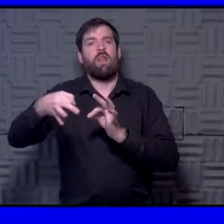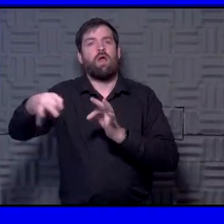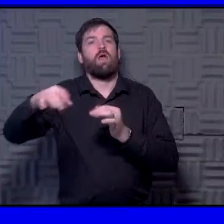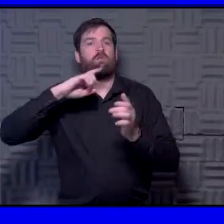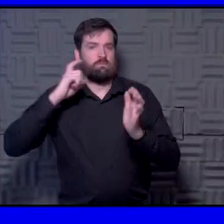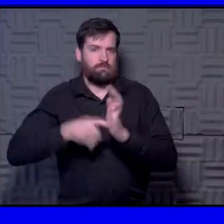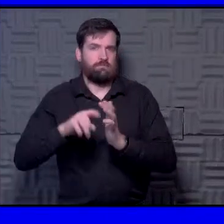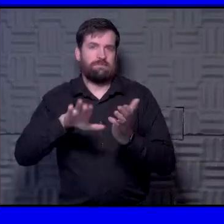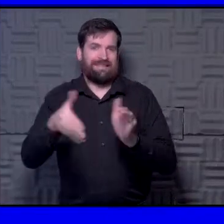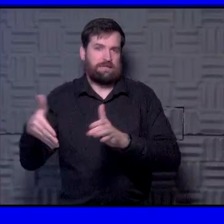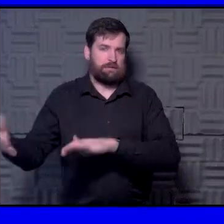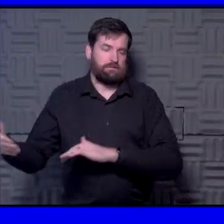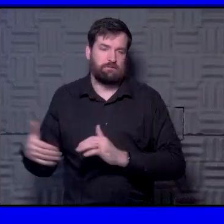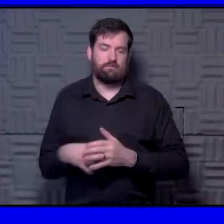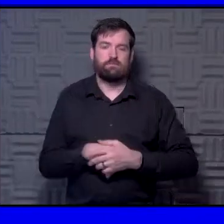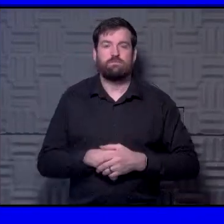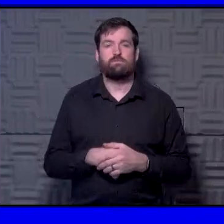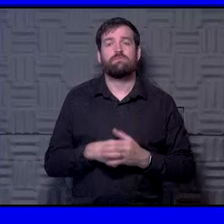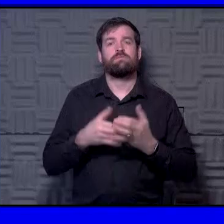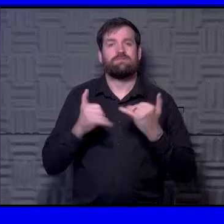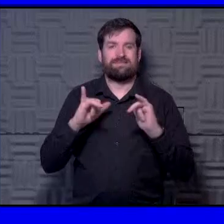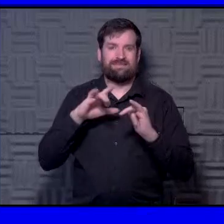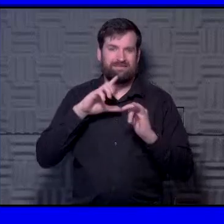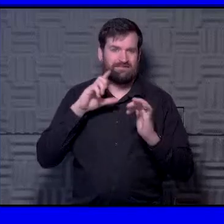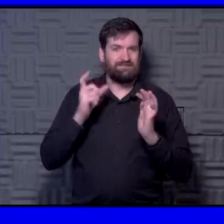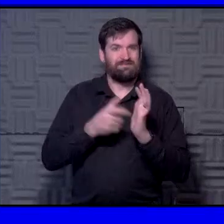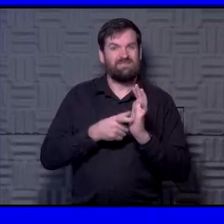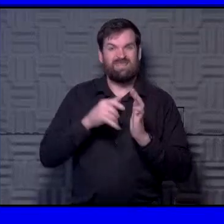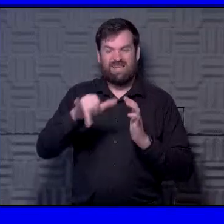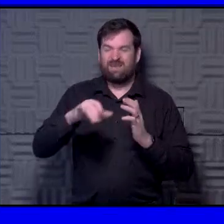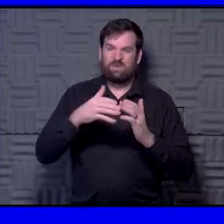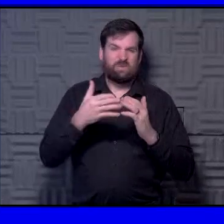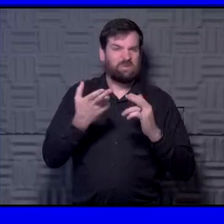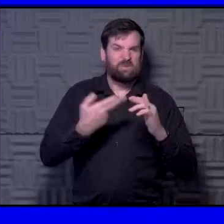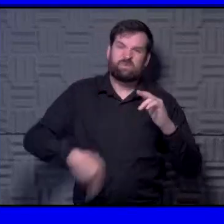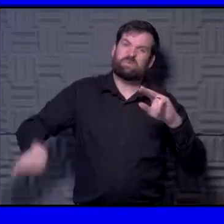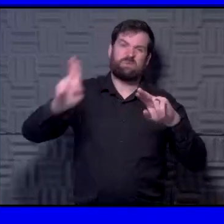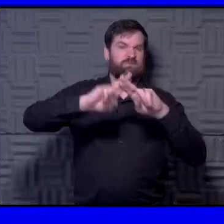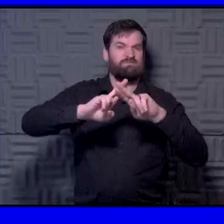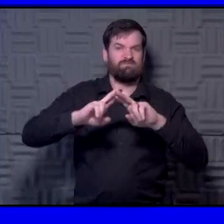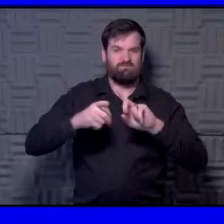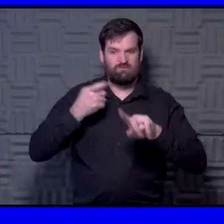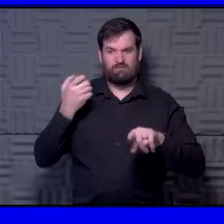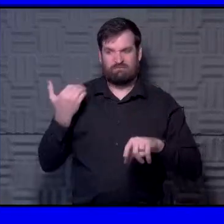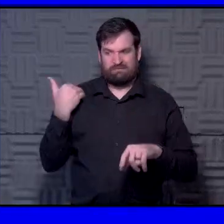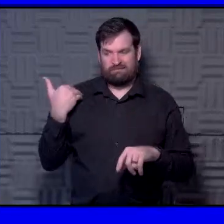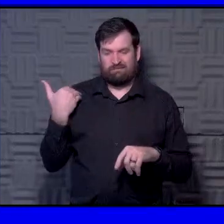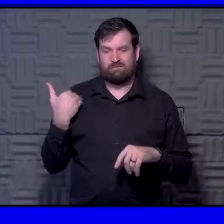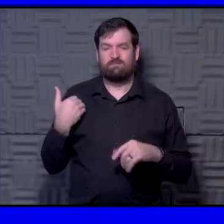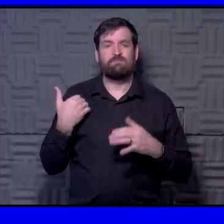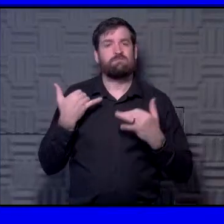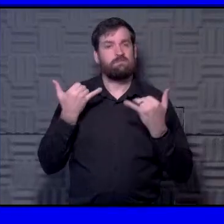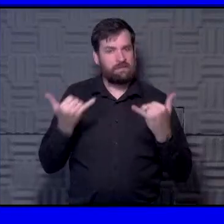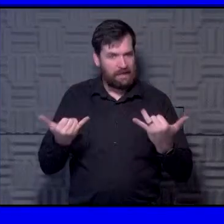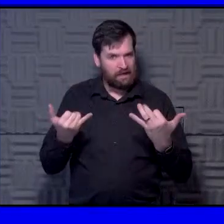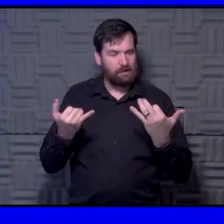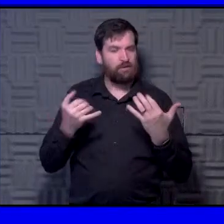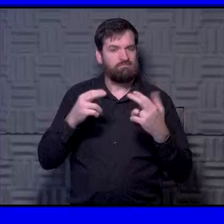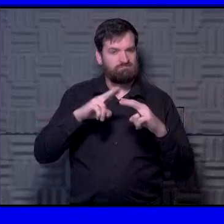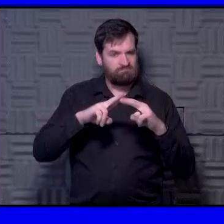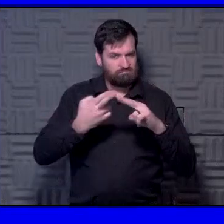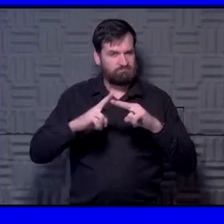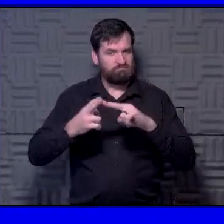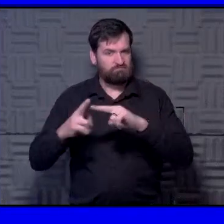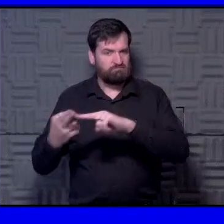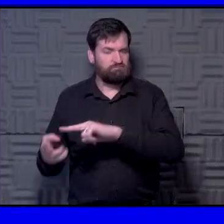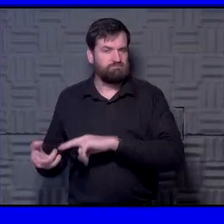seeing some of the effect of that large, steep increase in that high peak. Looks like we're going down now in number of